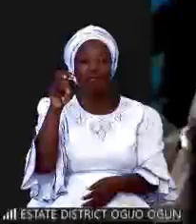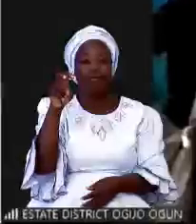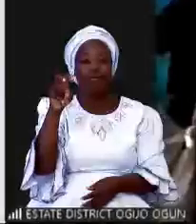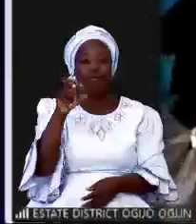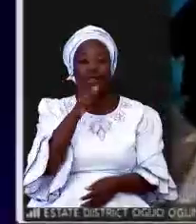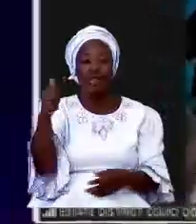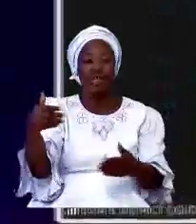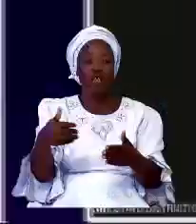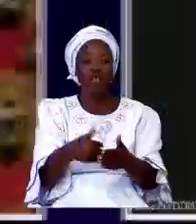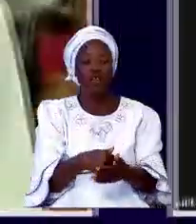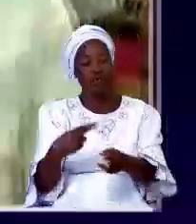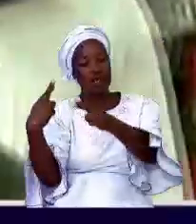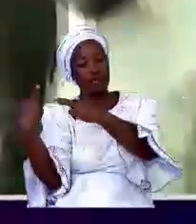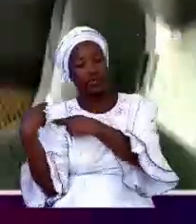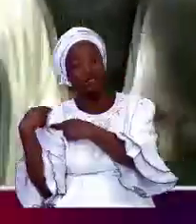a new journey,